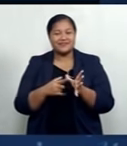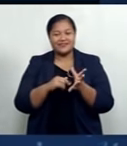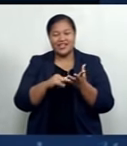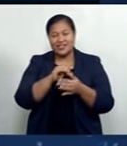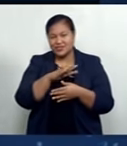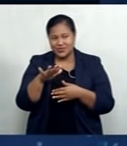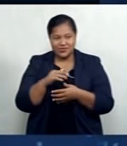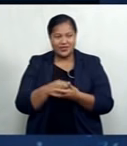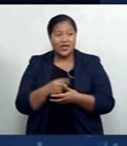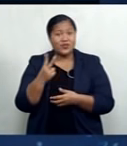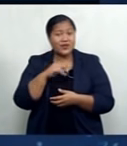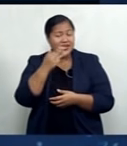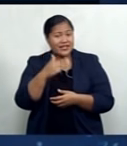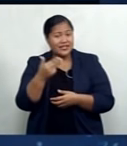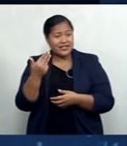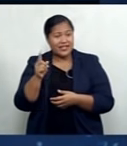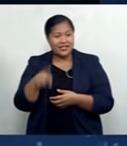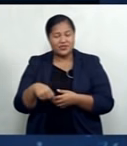vaccine.